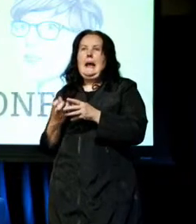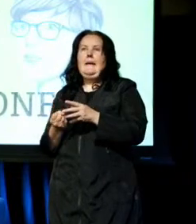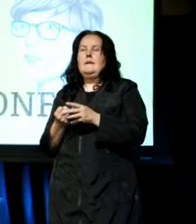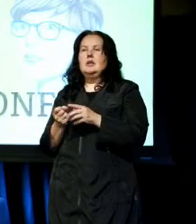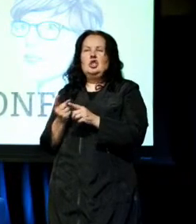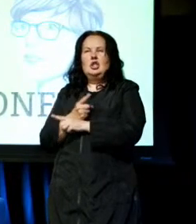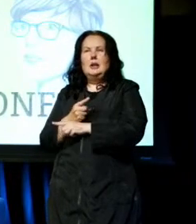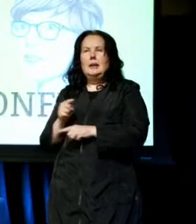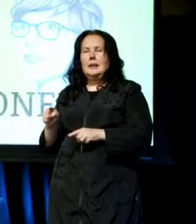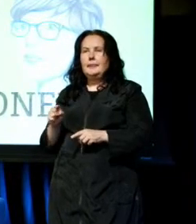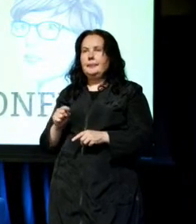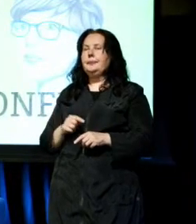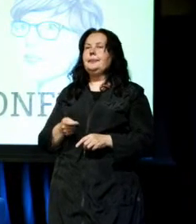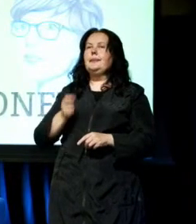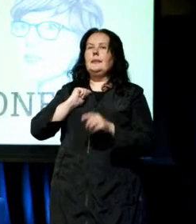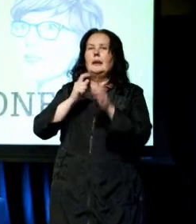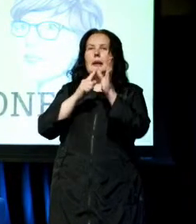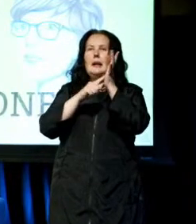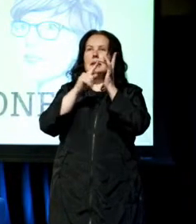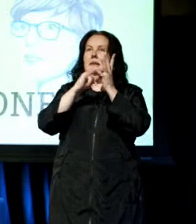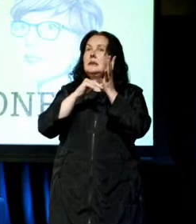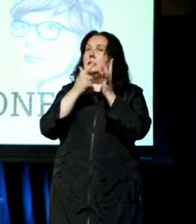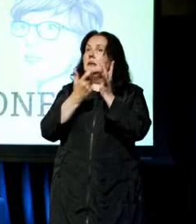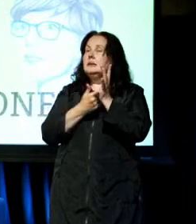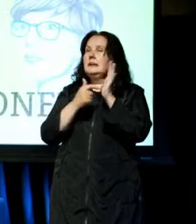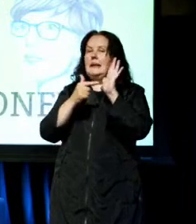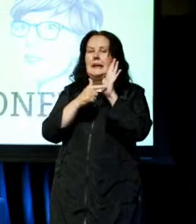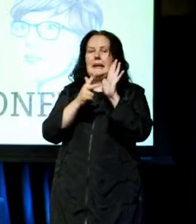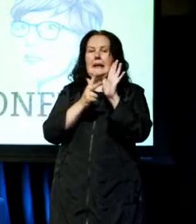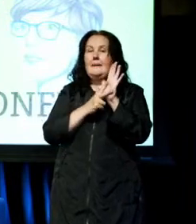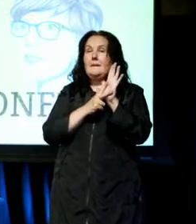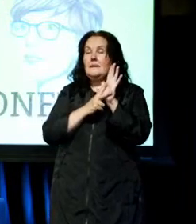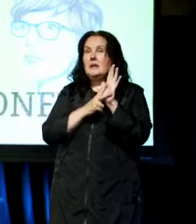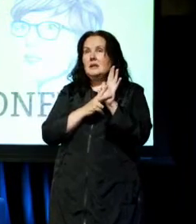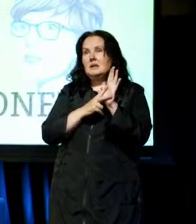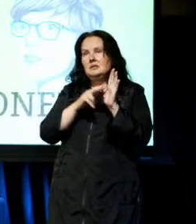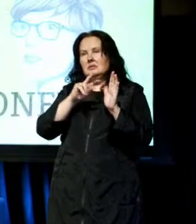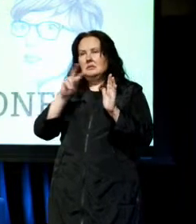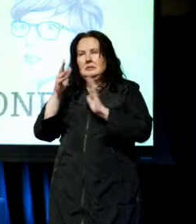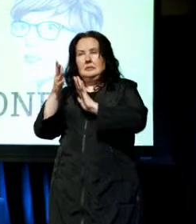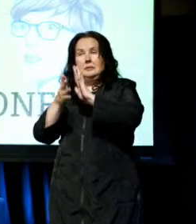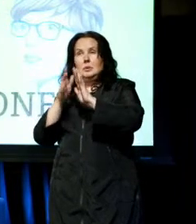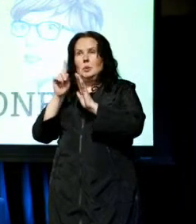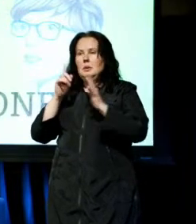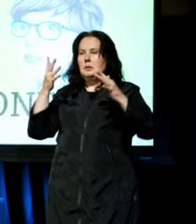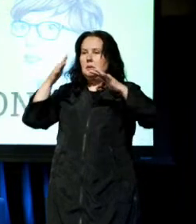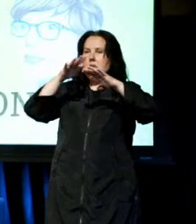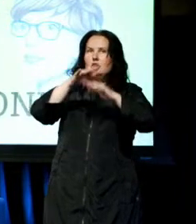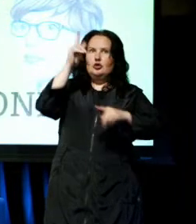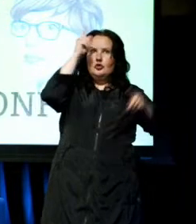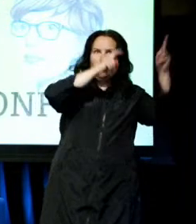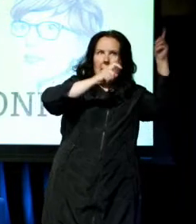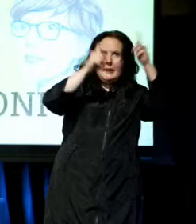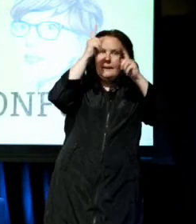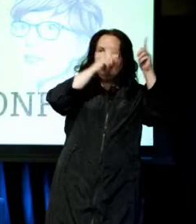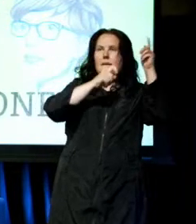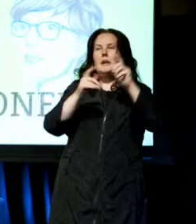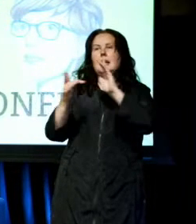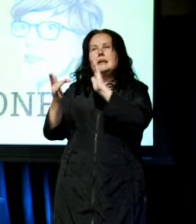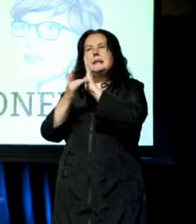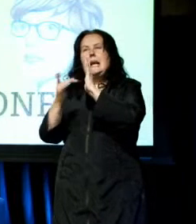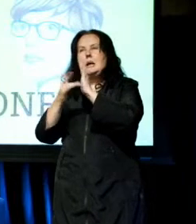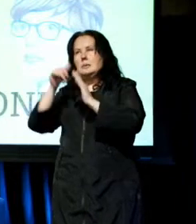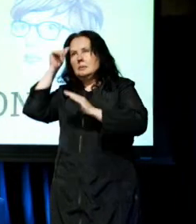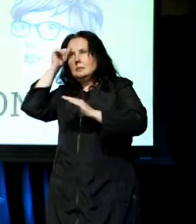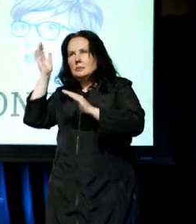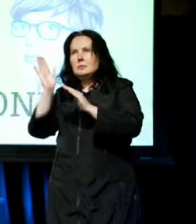Like, TV, by definition, is an art form which is, like, the synergy of creativity and, like, technical